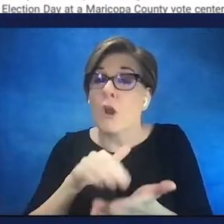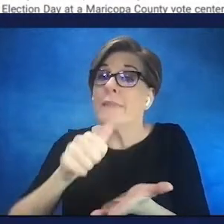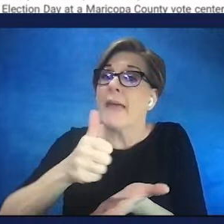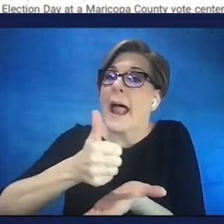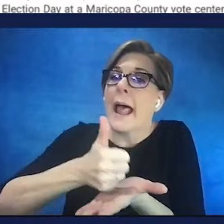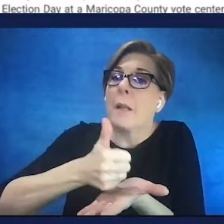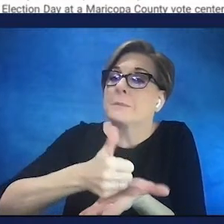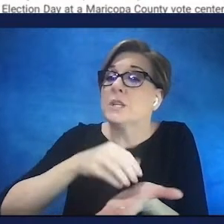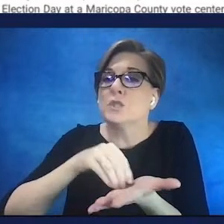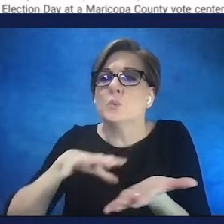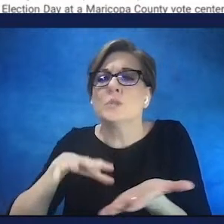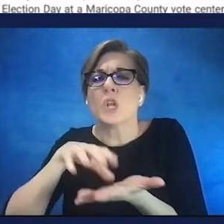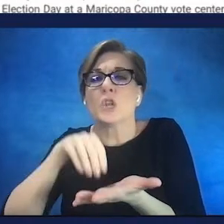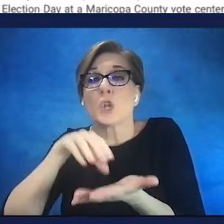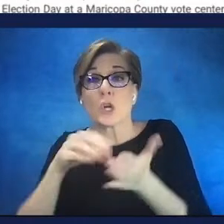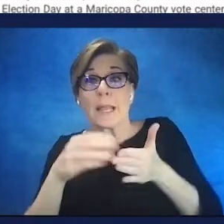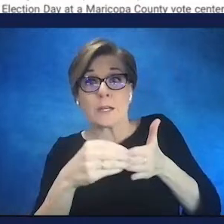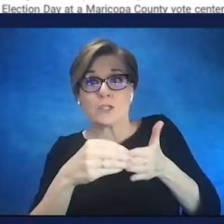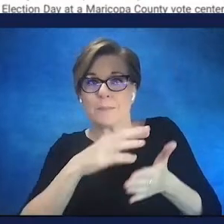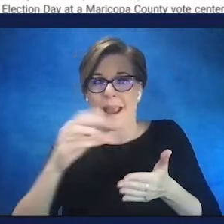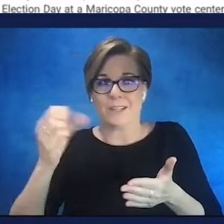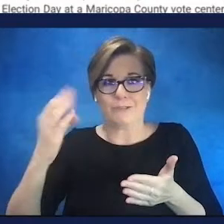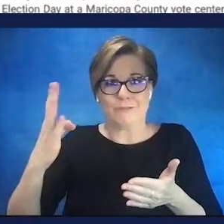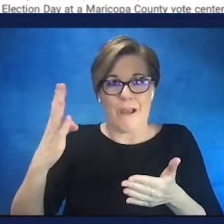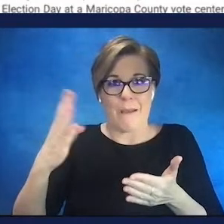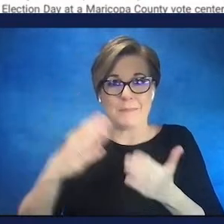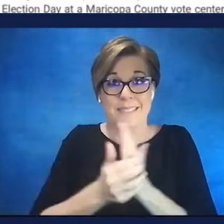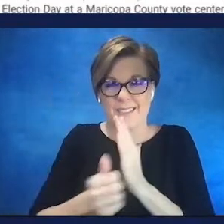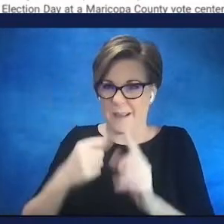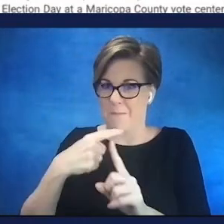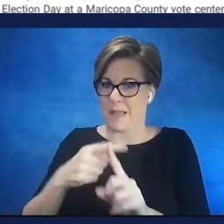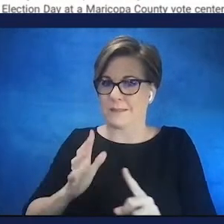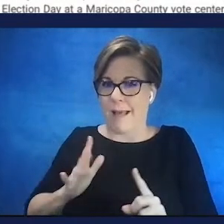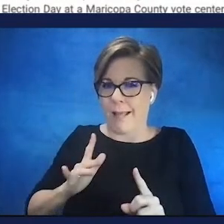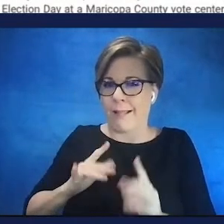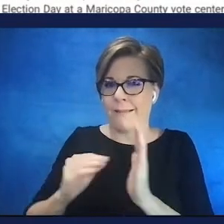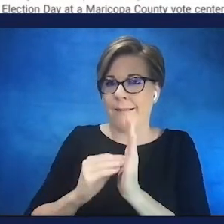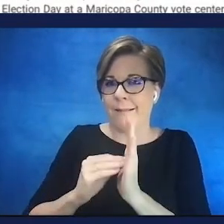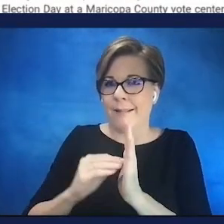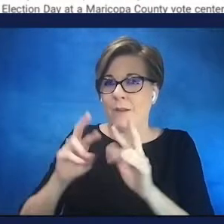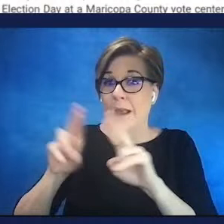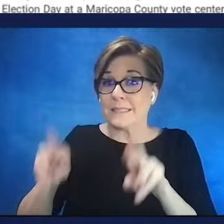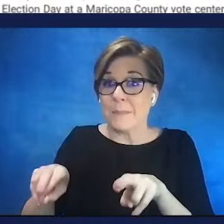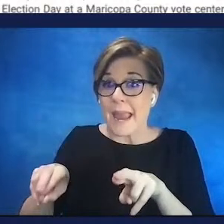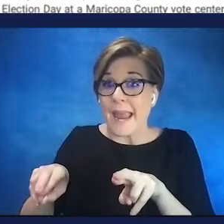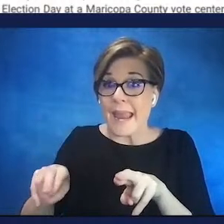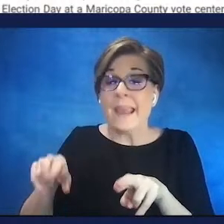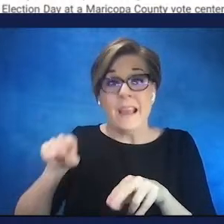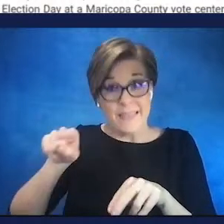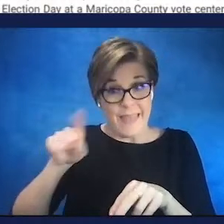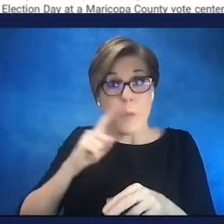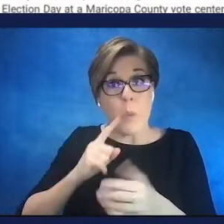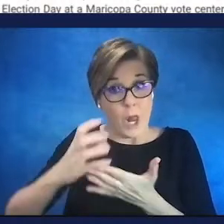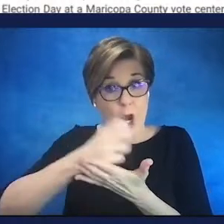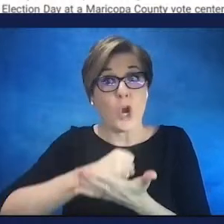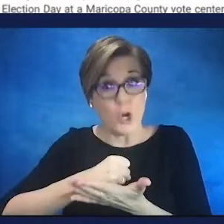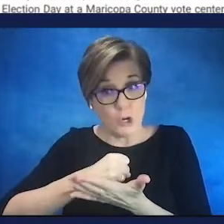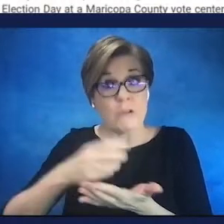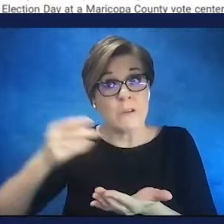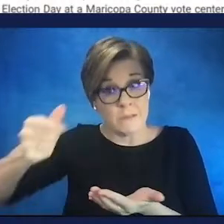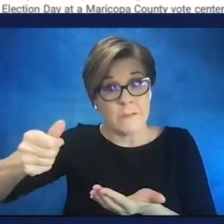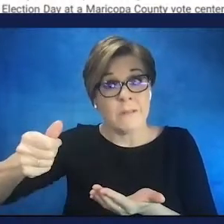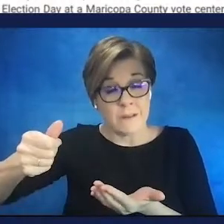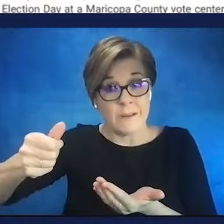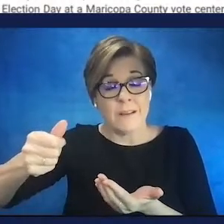students leadership and job skills, and it looks good on a resume. Plus, students get paid for their efforts, including for